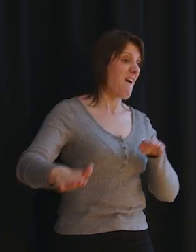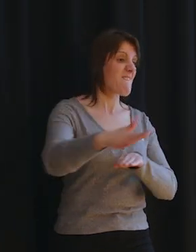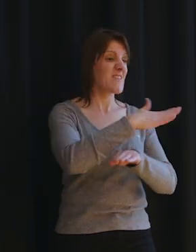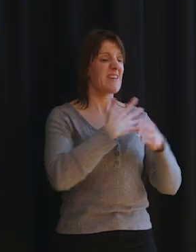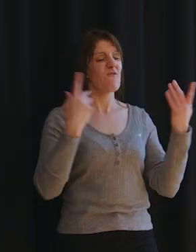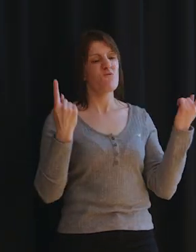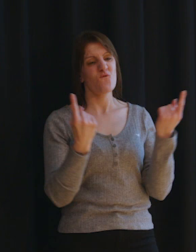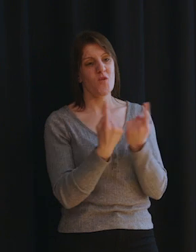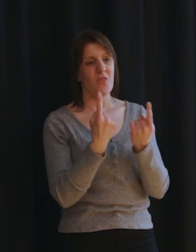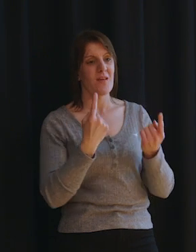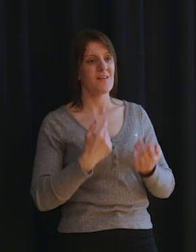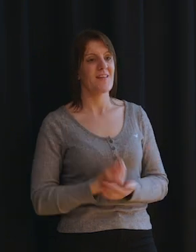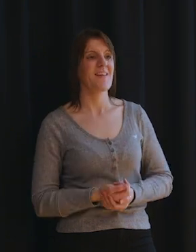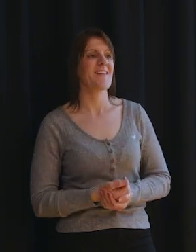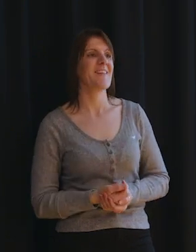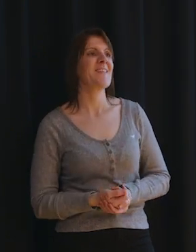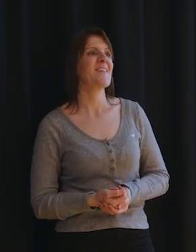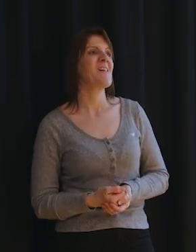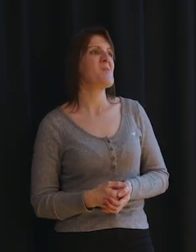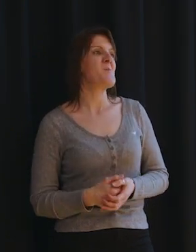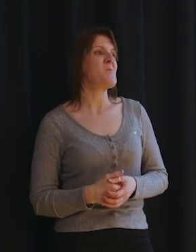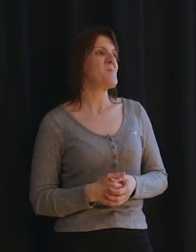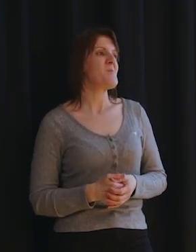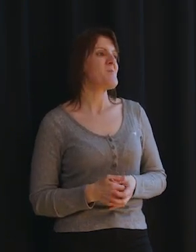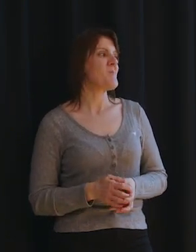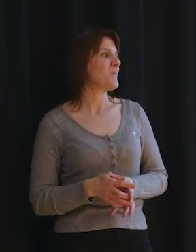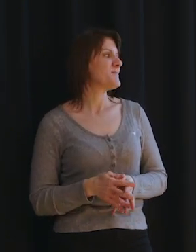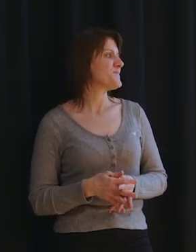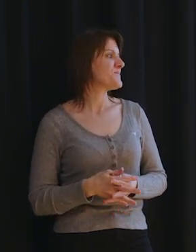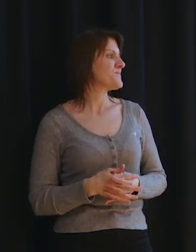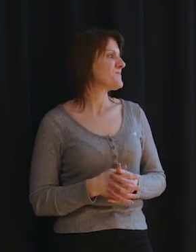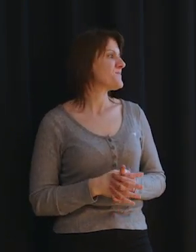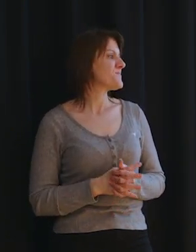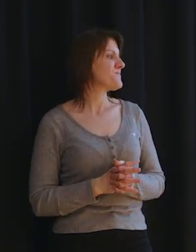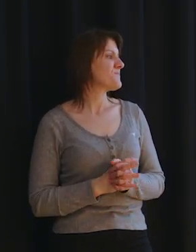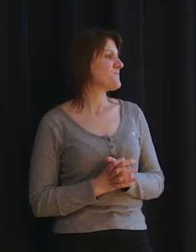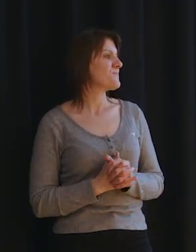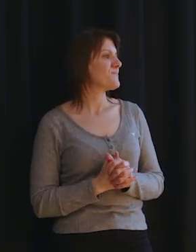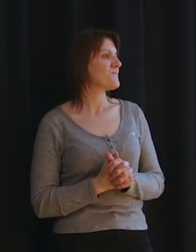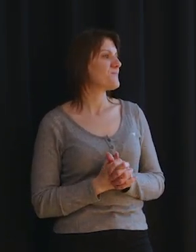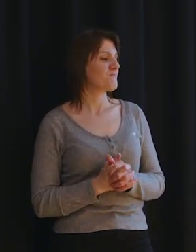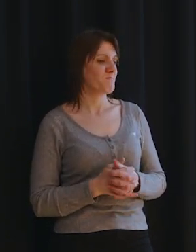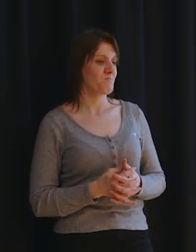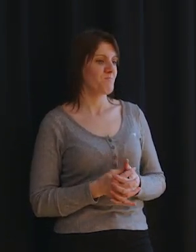everything? I shouldn't have said that, should I? But yeah.